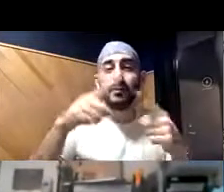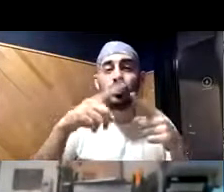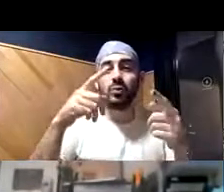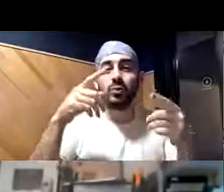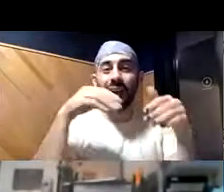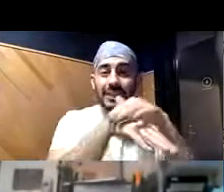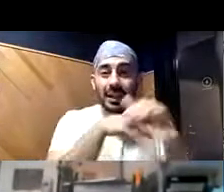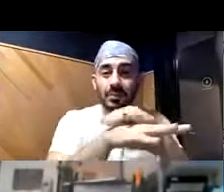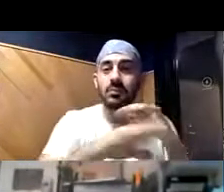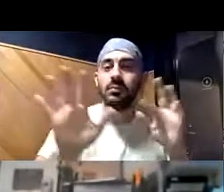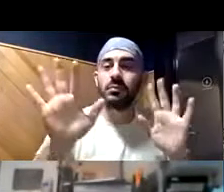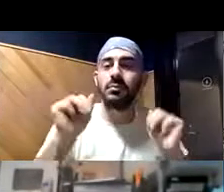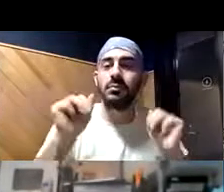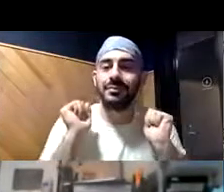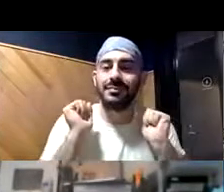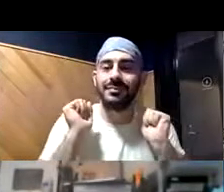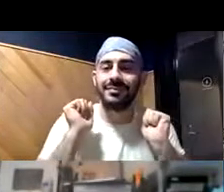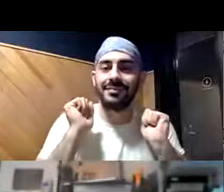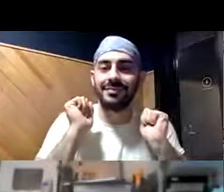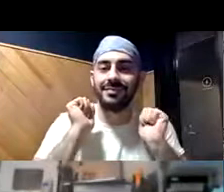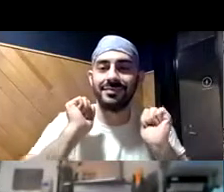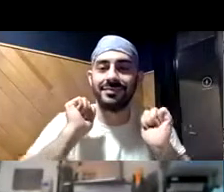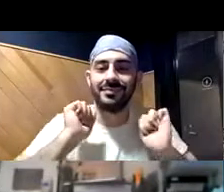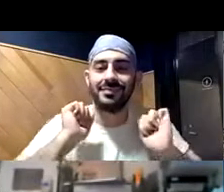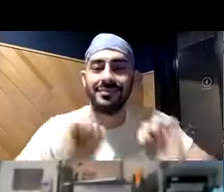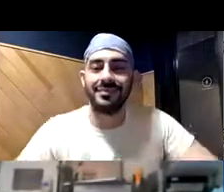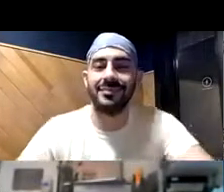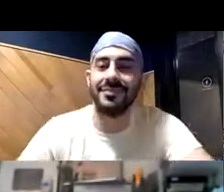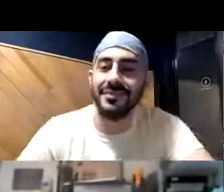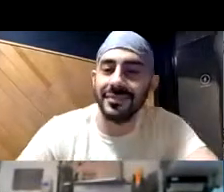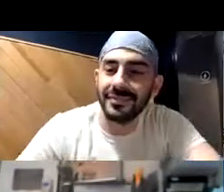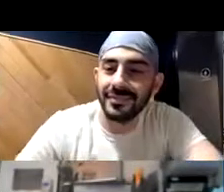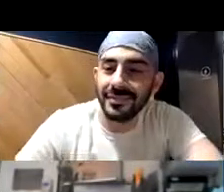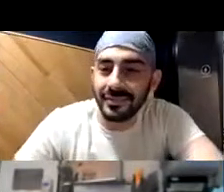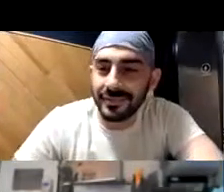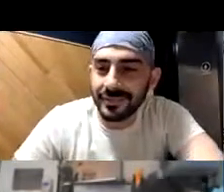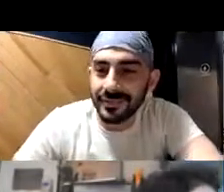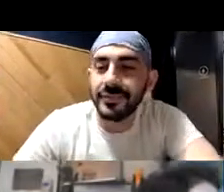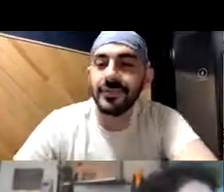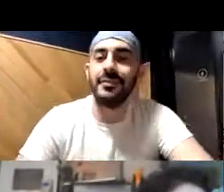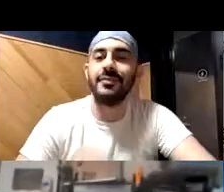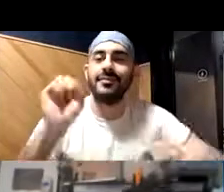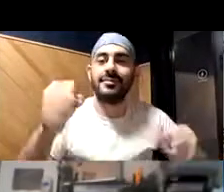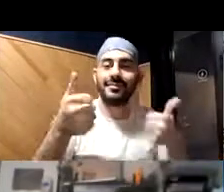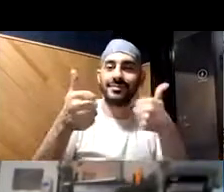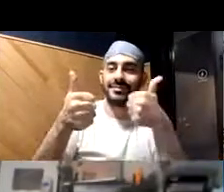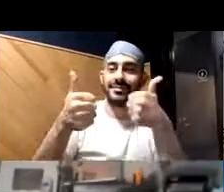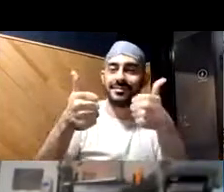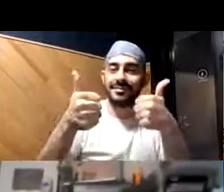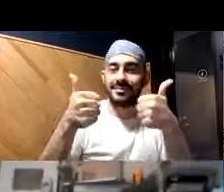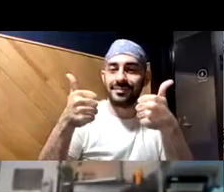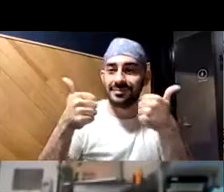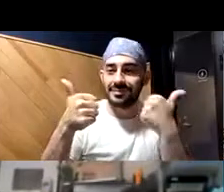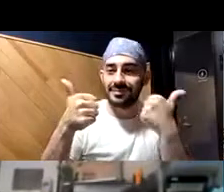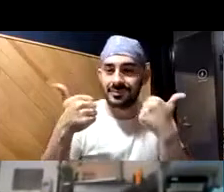You're muted. The interpreter is muted. Yeah. The interpreter's aware of that just now. Okay,